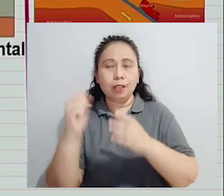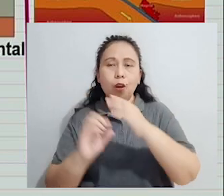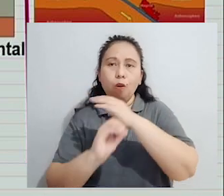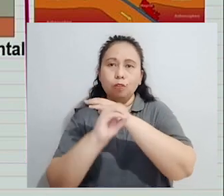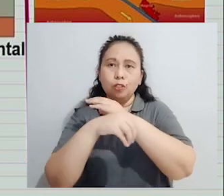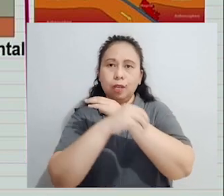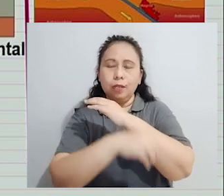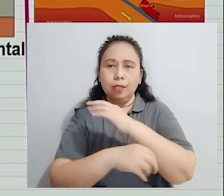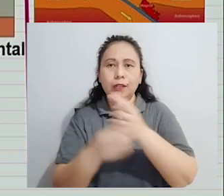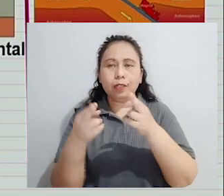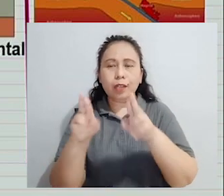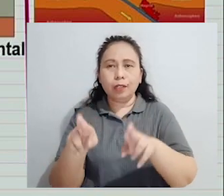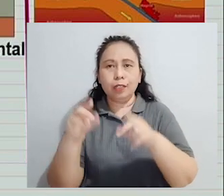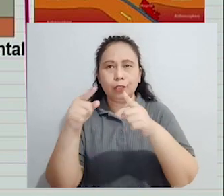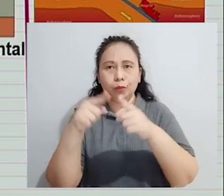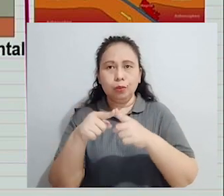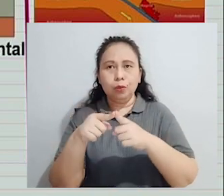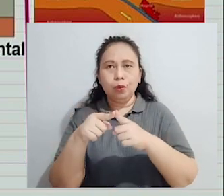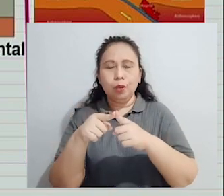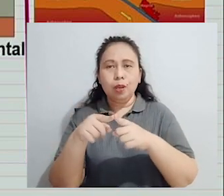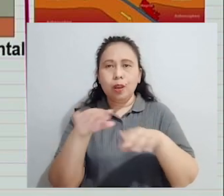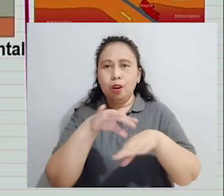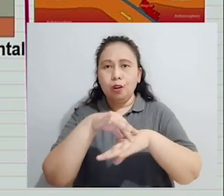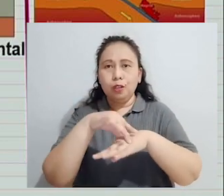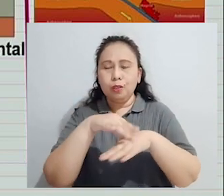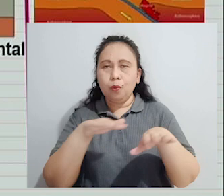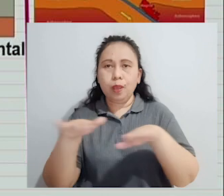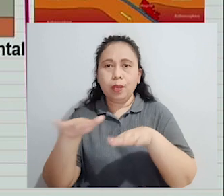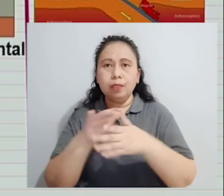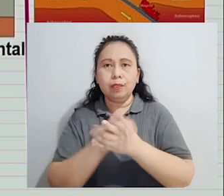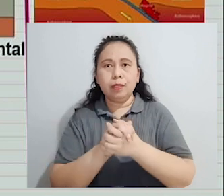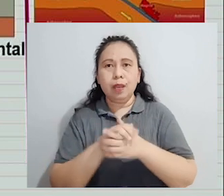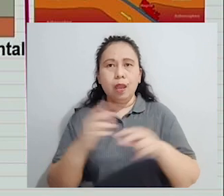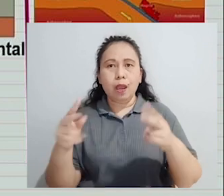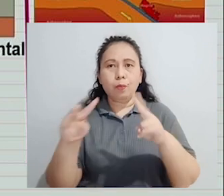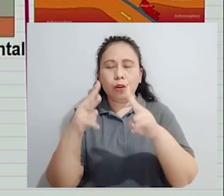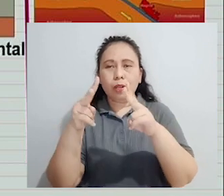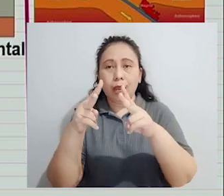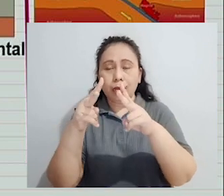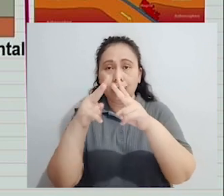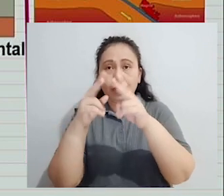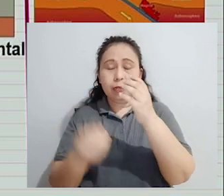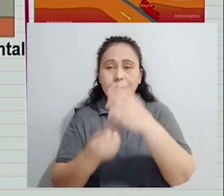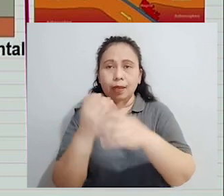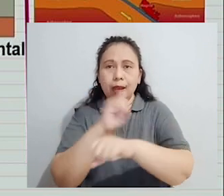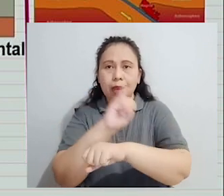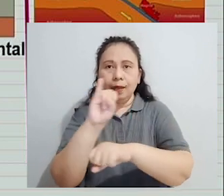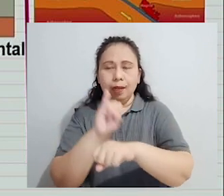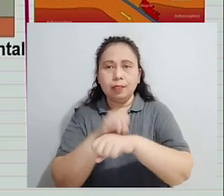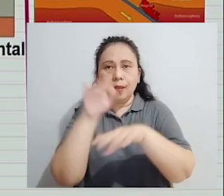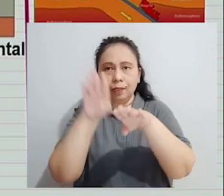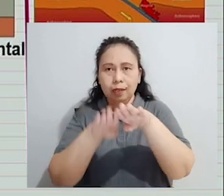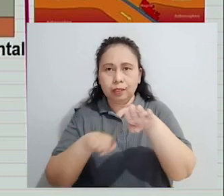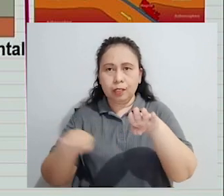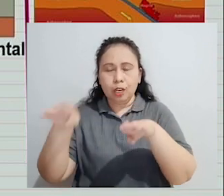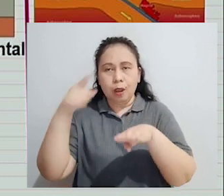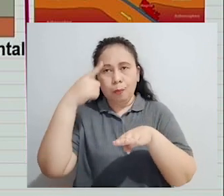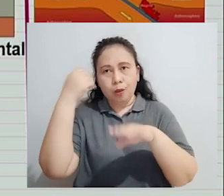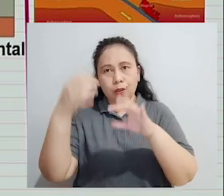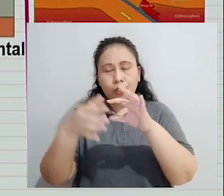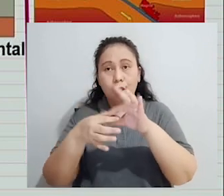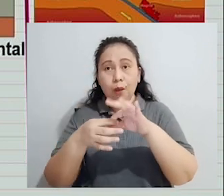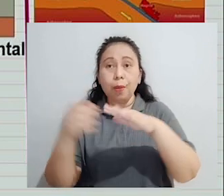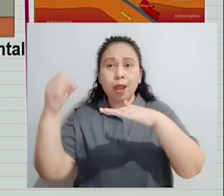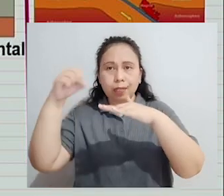plate, resulting to earthquakes, volcanic islands, and trenches due to